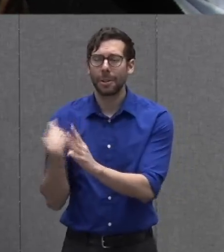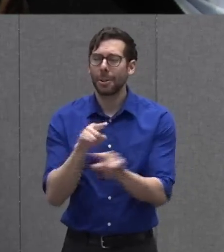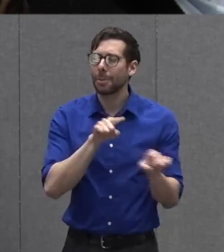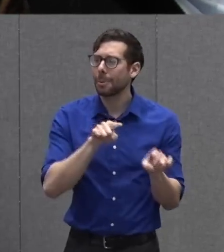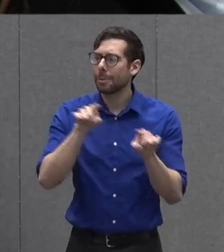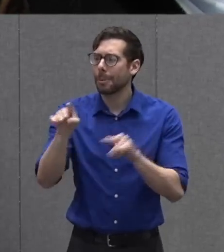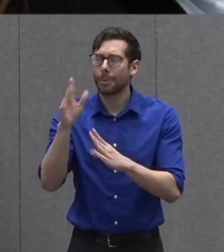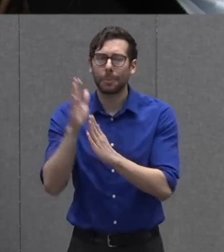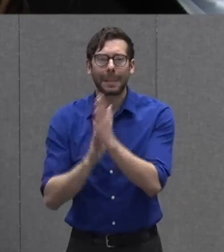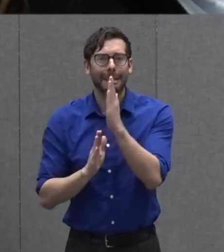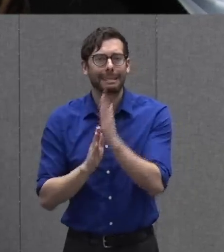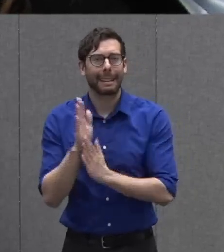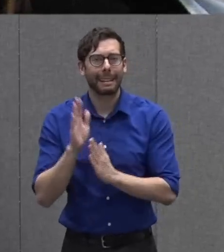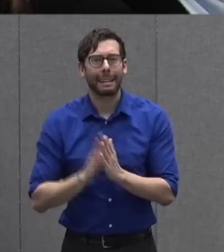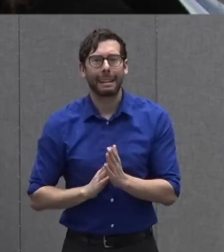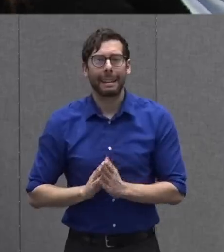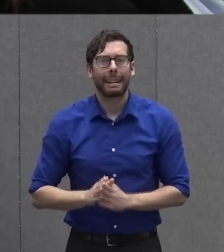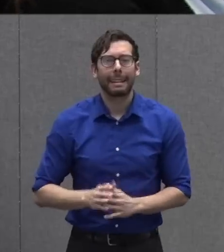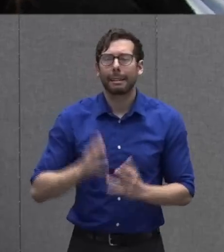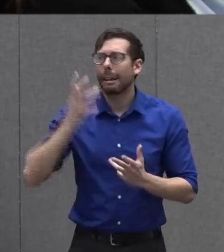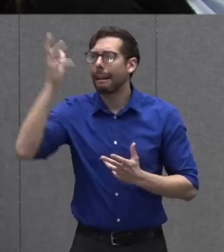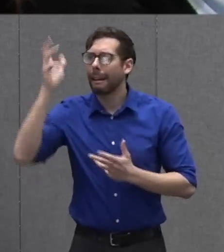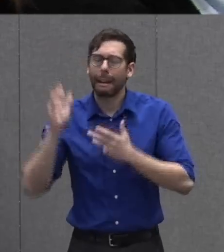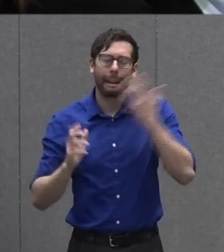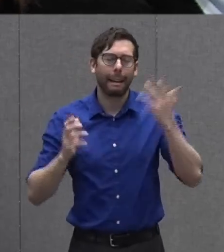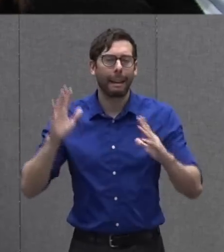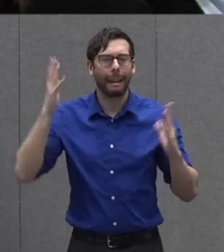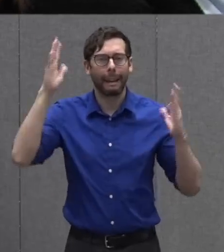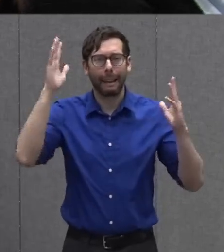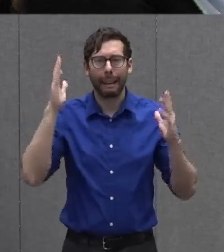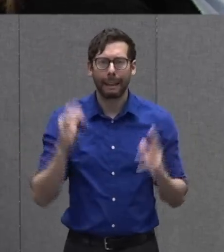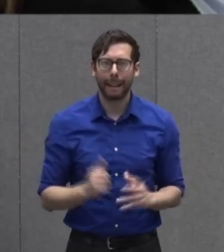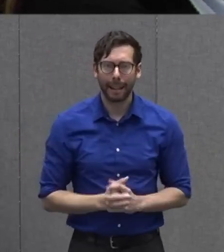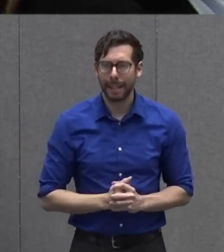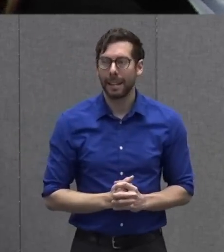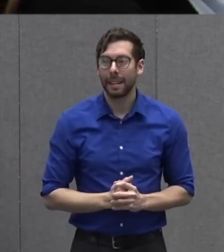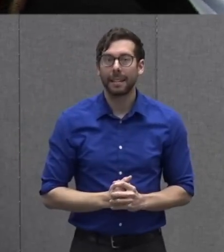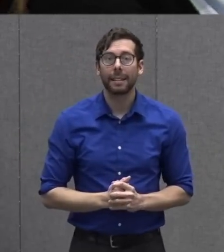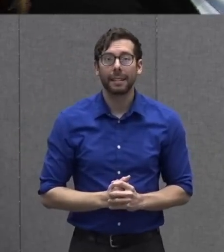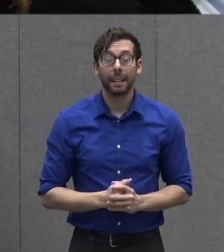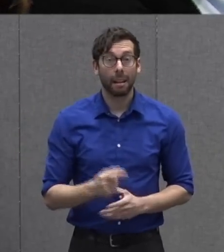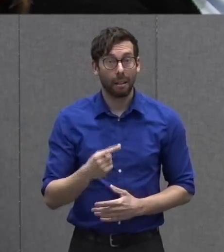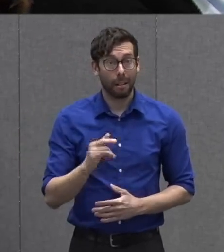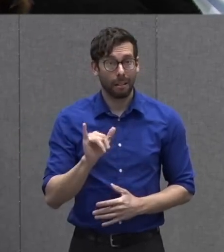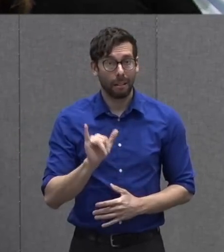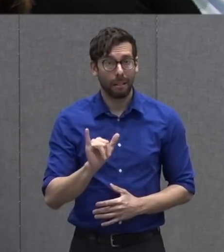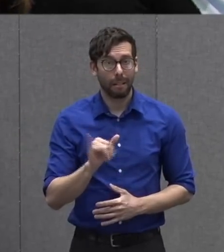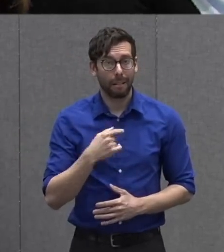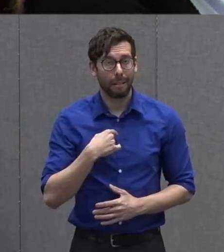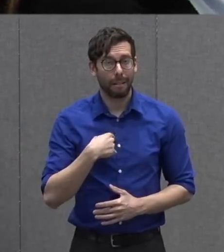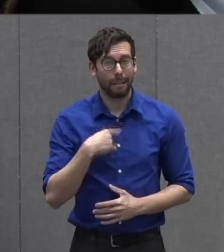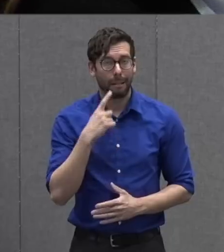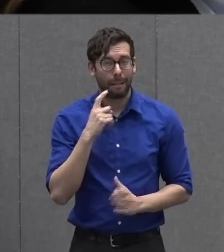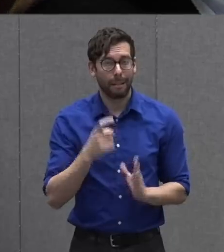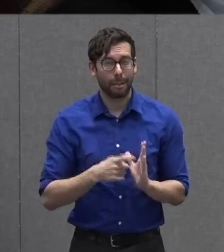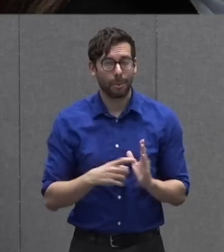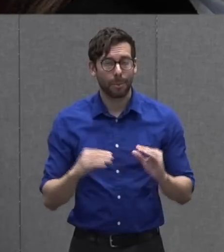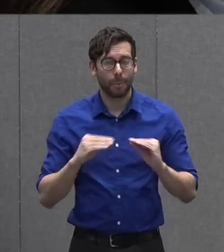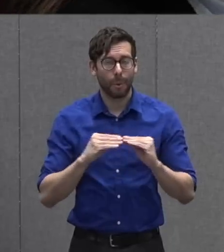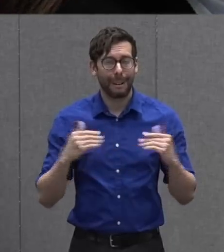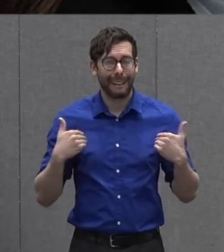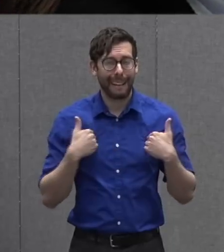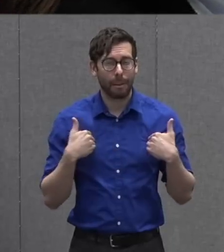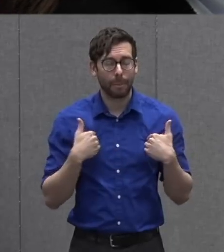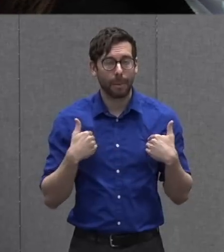hidey-ho. Uh-oh, I see some more animals. And these animals have the picnic